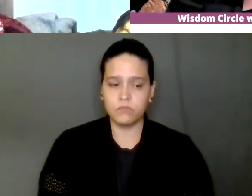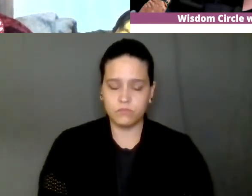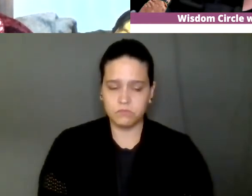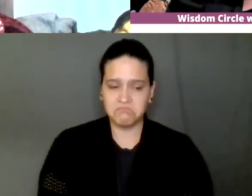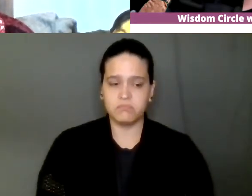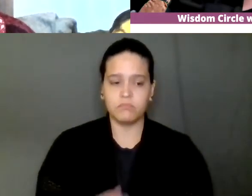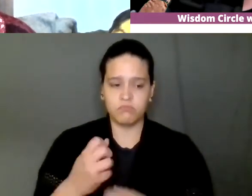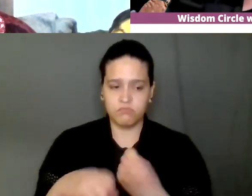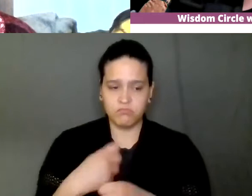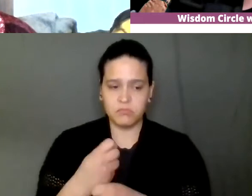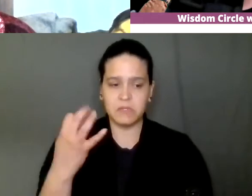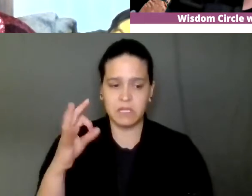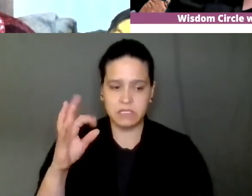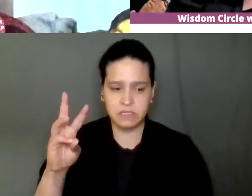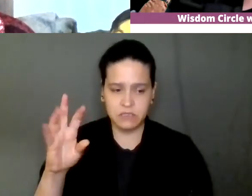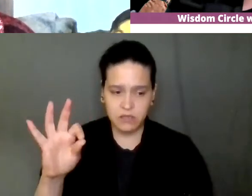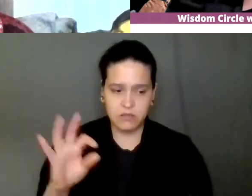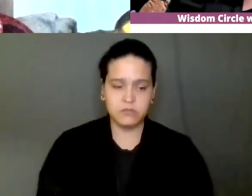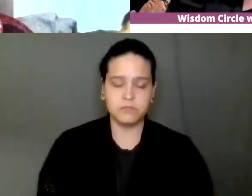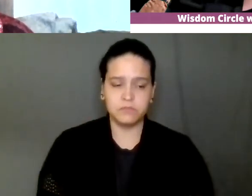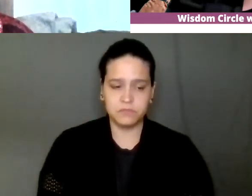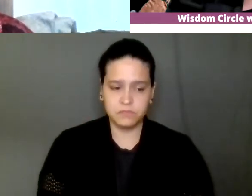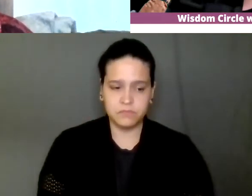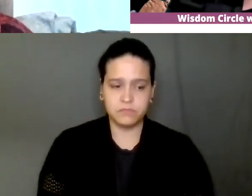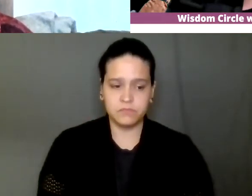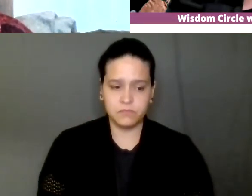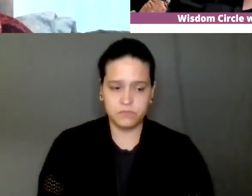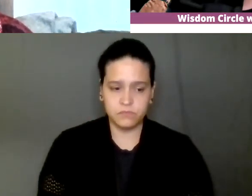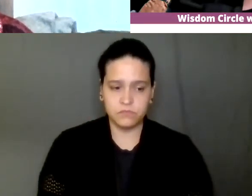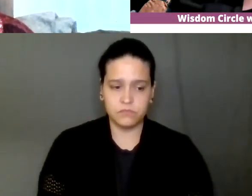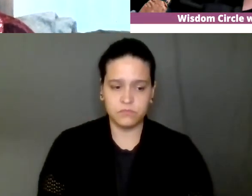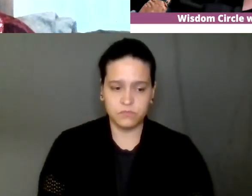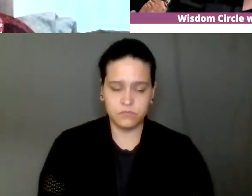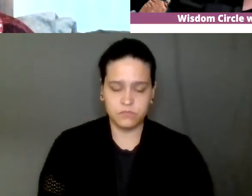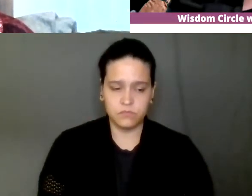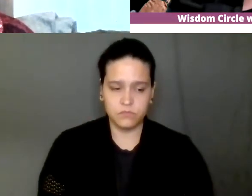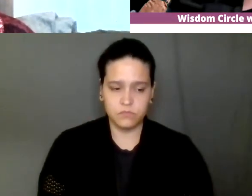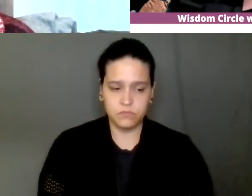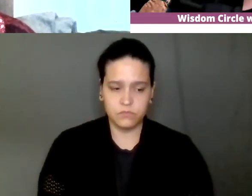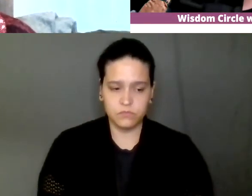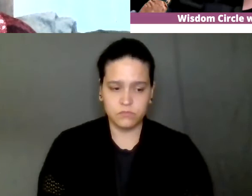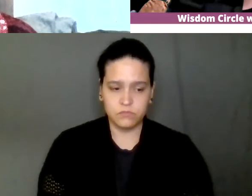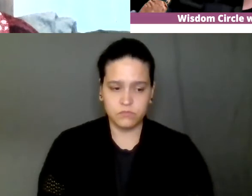1969 ata, became her state. Shemai yan,